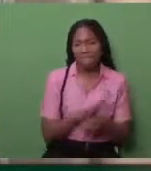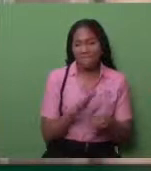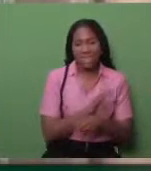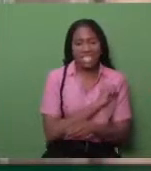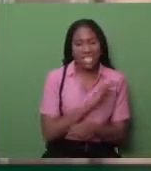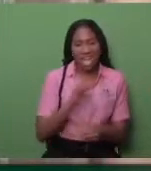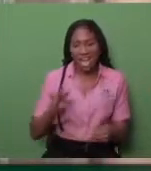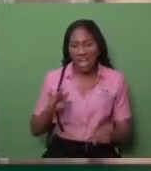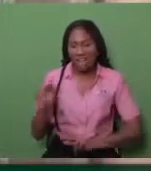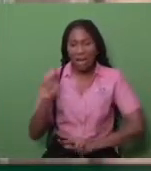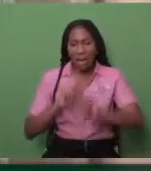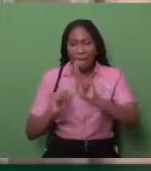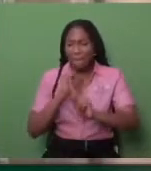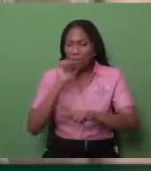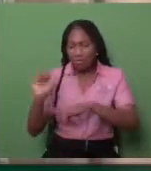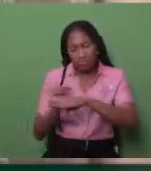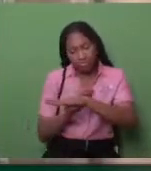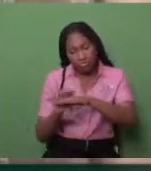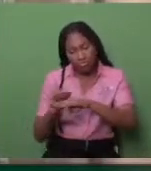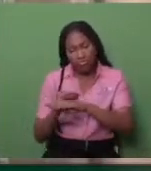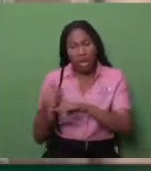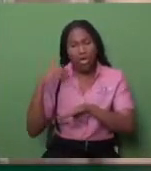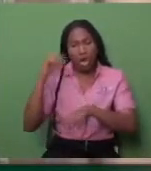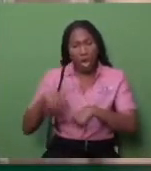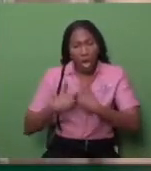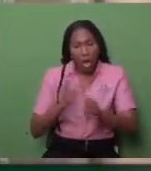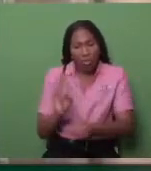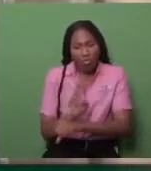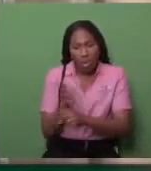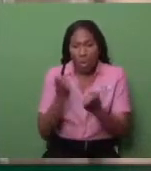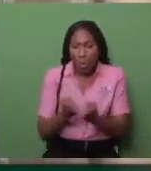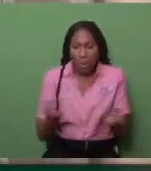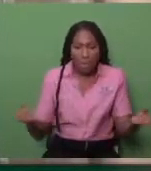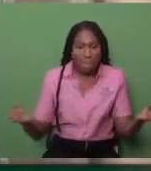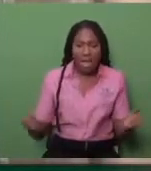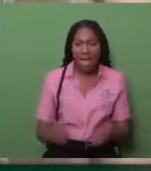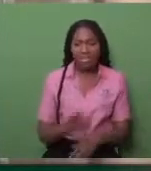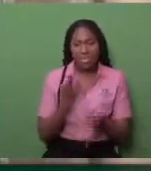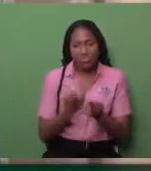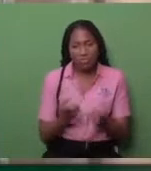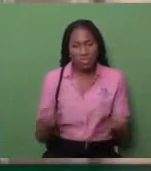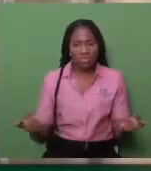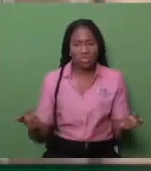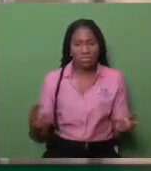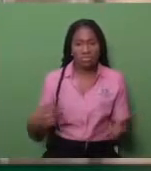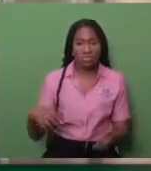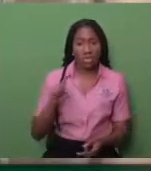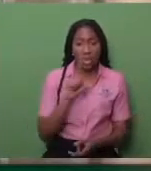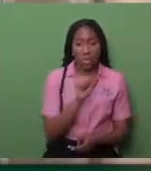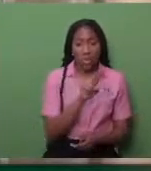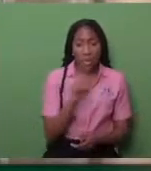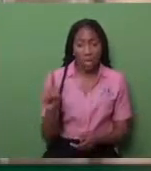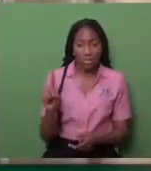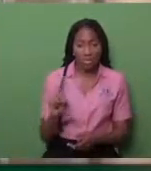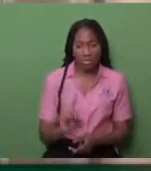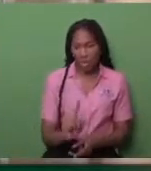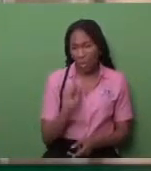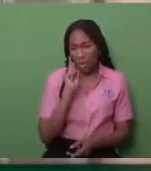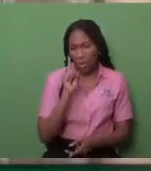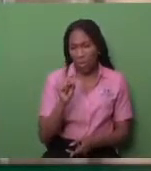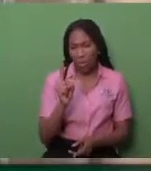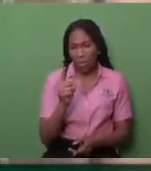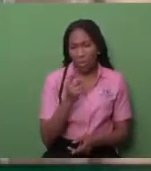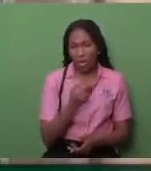personnel, equipment, and resources. In 2021, one would think that technology such as